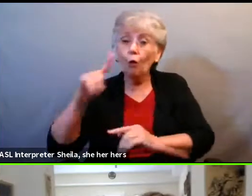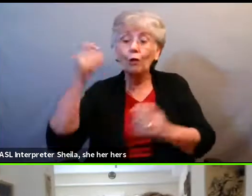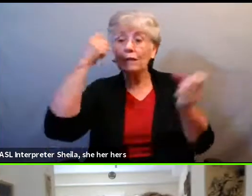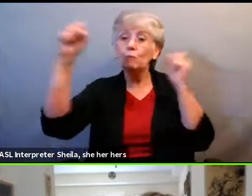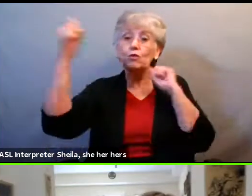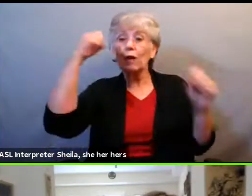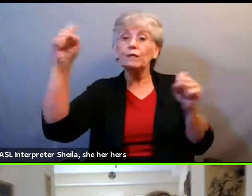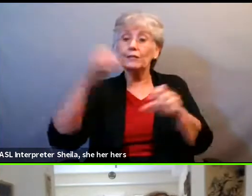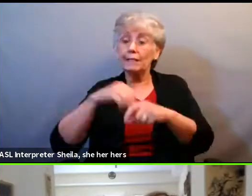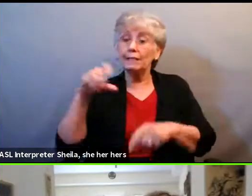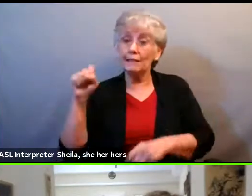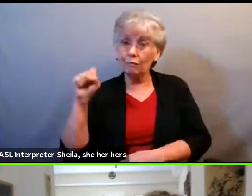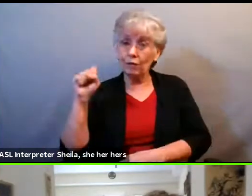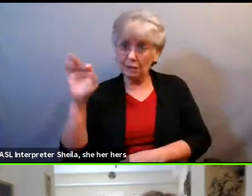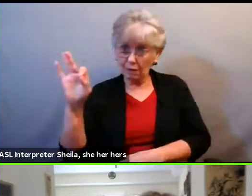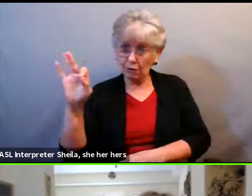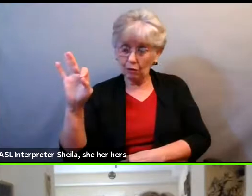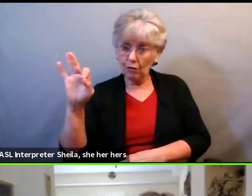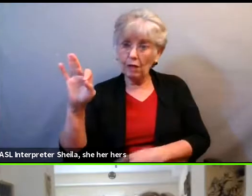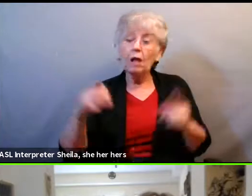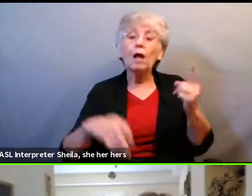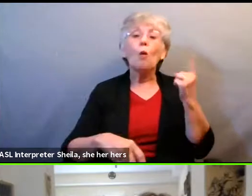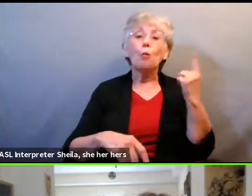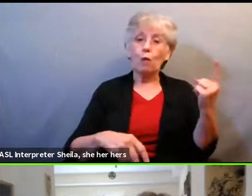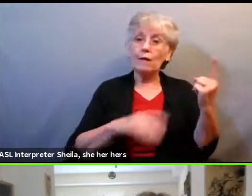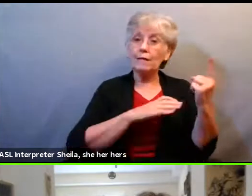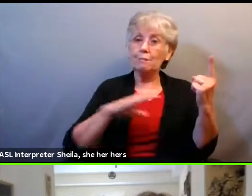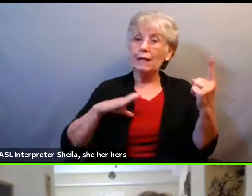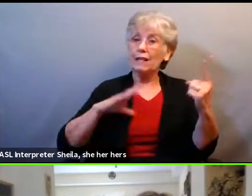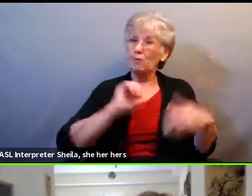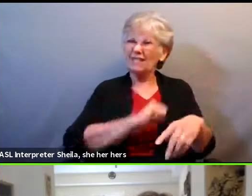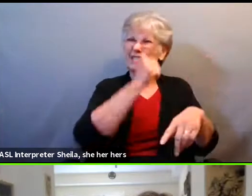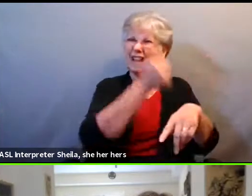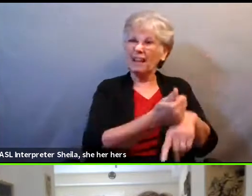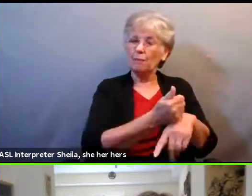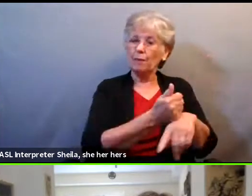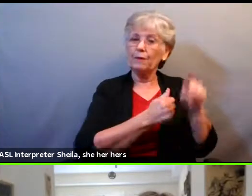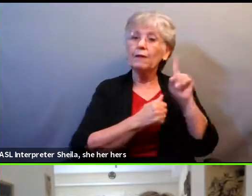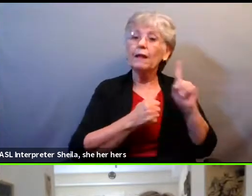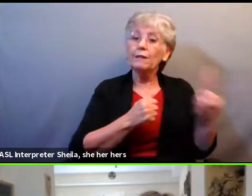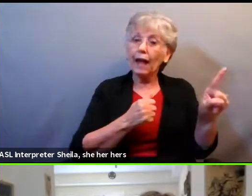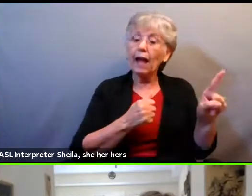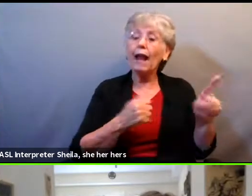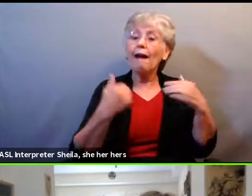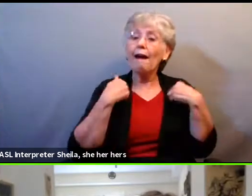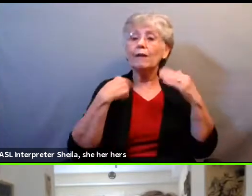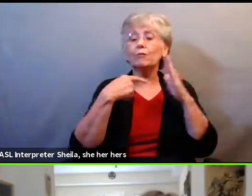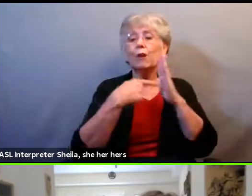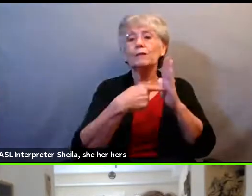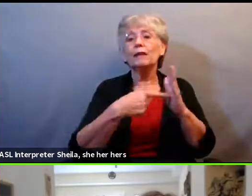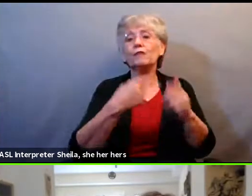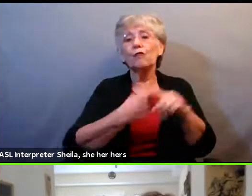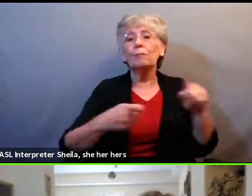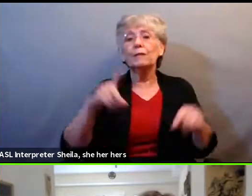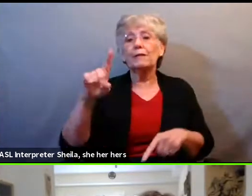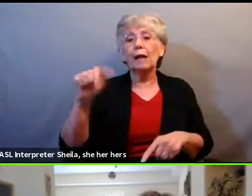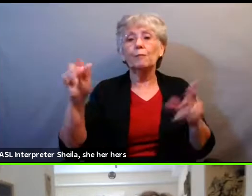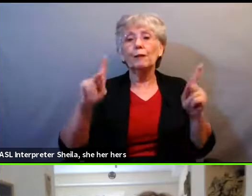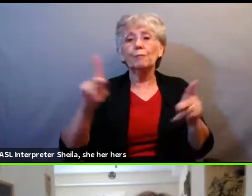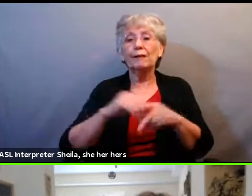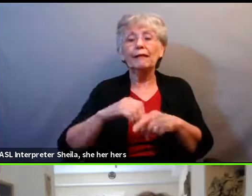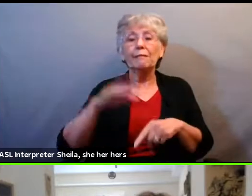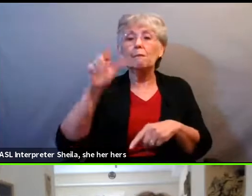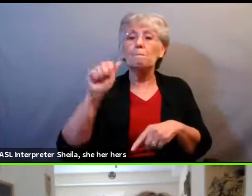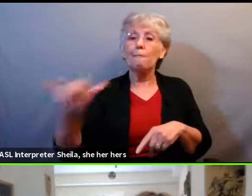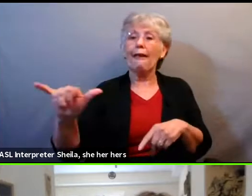Francisco, there was a committee that was set up. It was representative from disabled people in the Bay Area. They were meeting